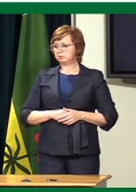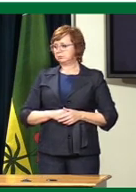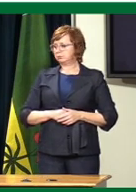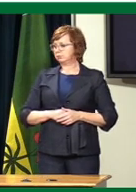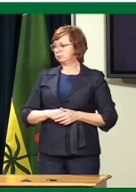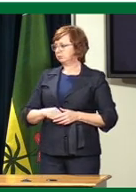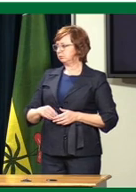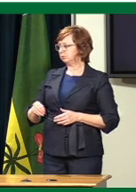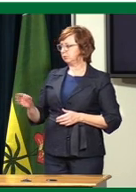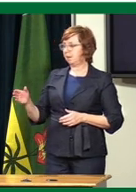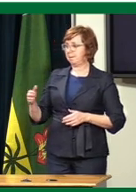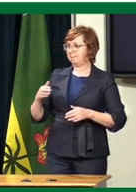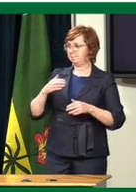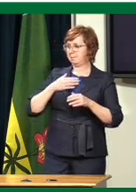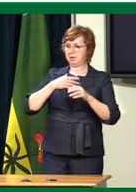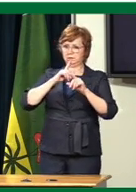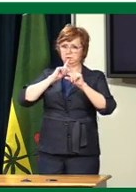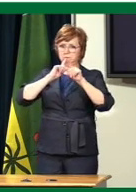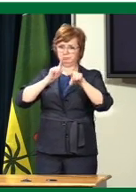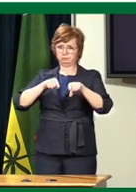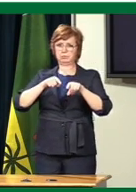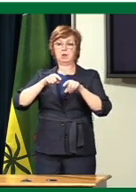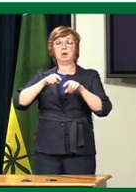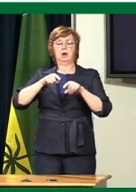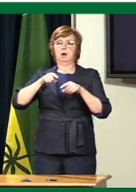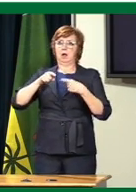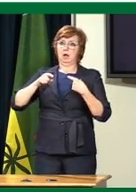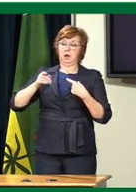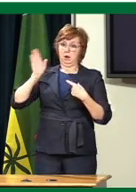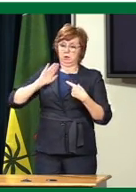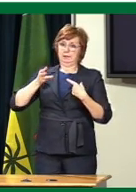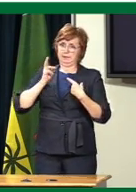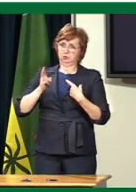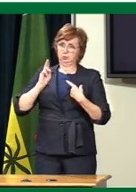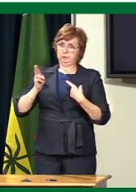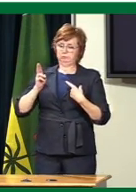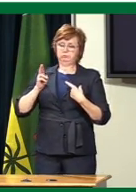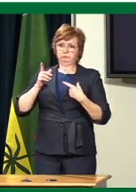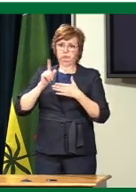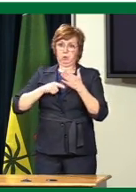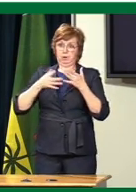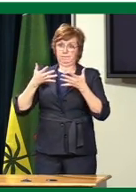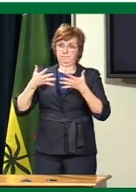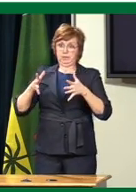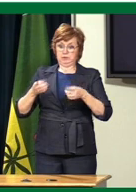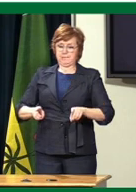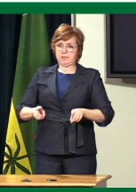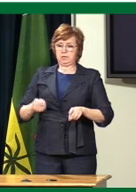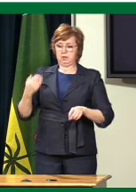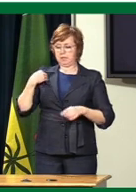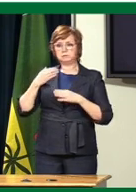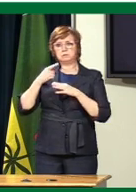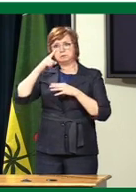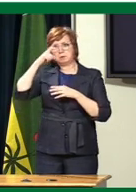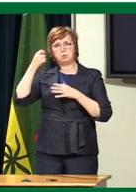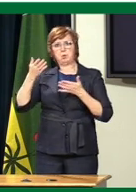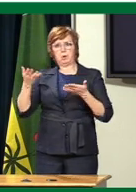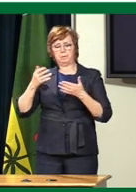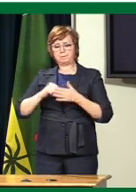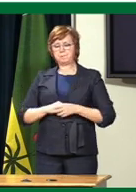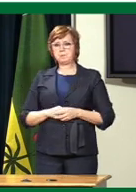So I'll give you what's happened in the cases of, where we've seen some of this stuff happen over the summer. I mean,